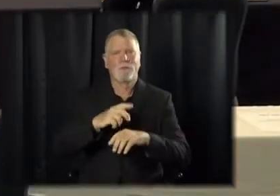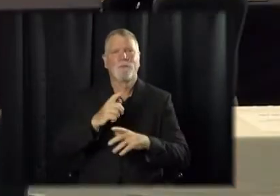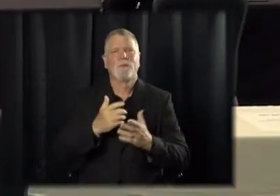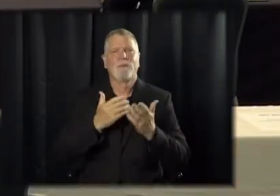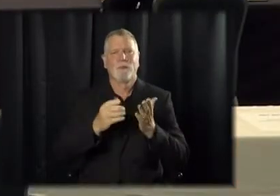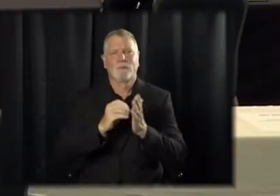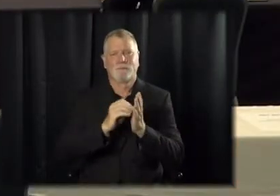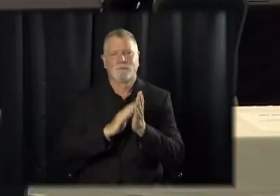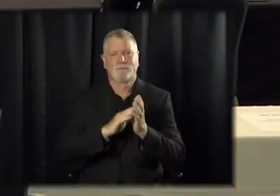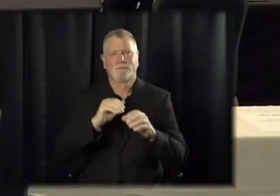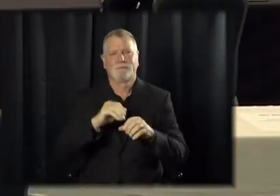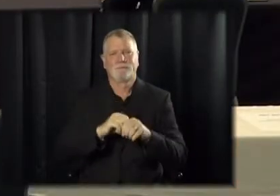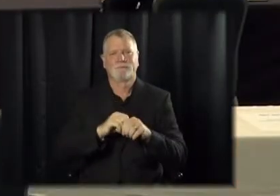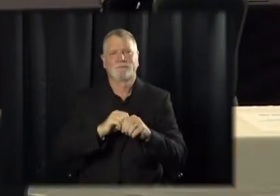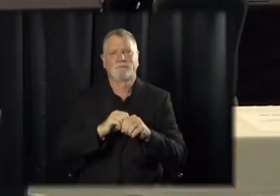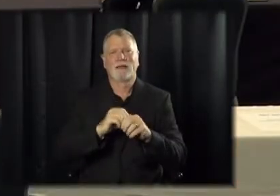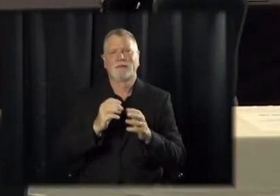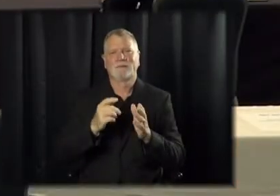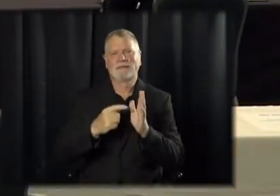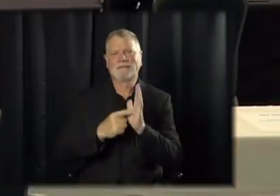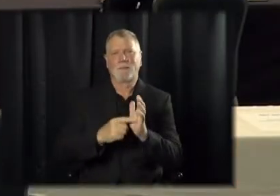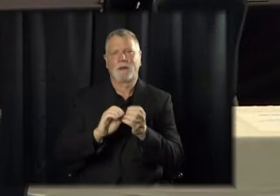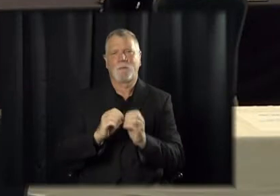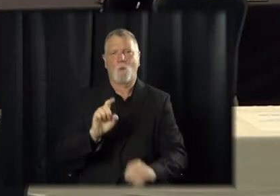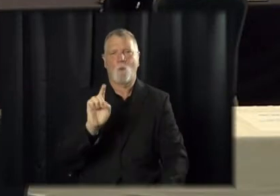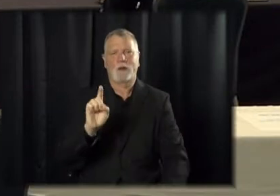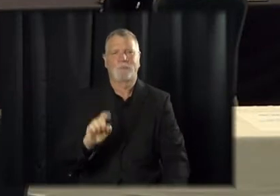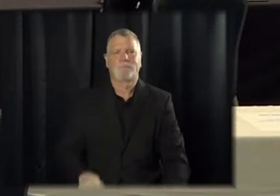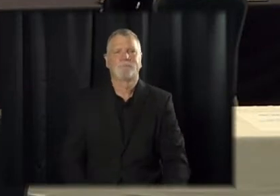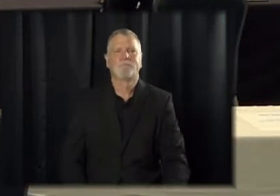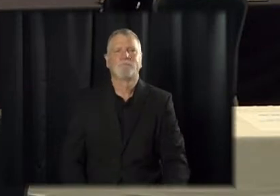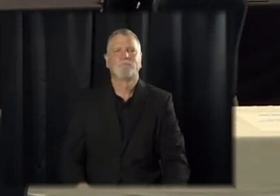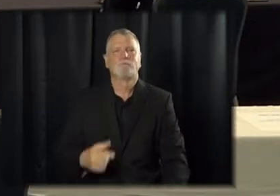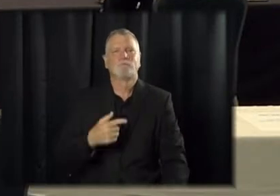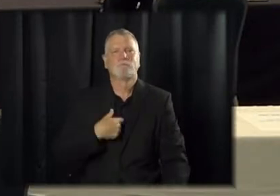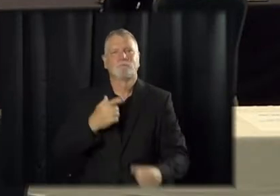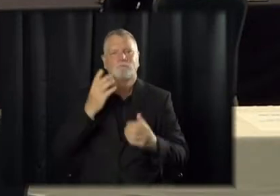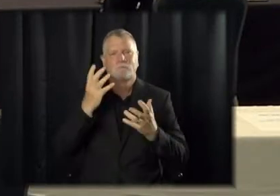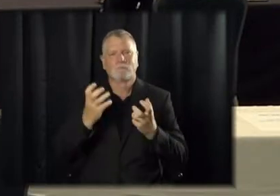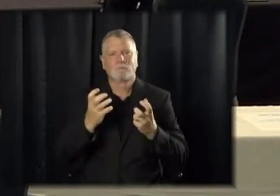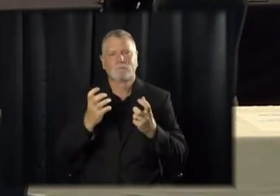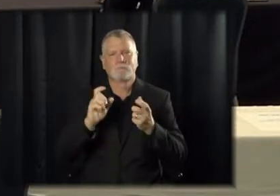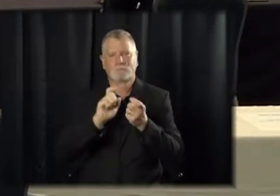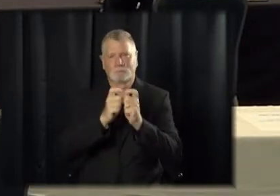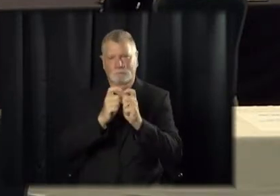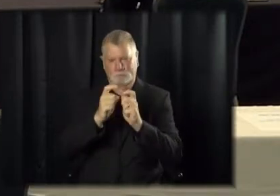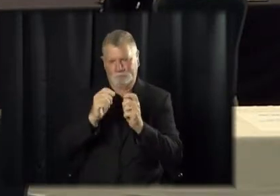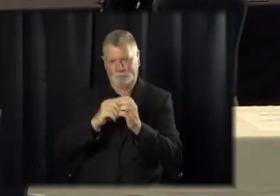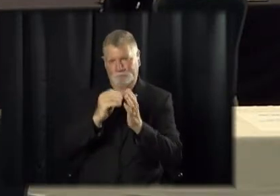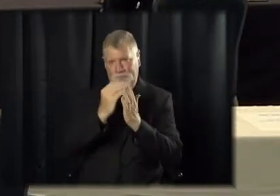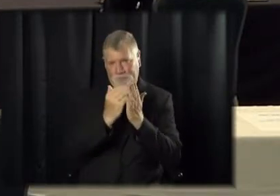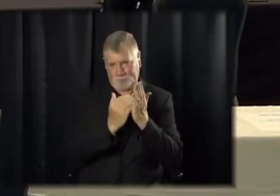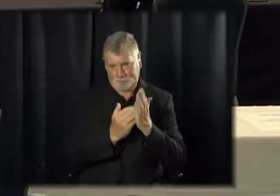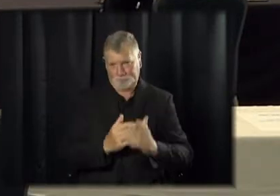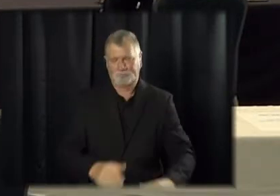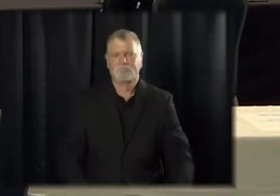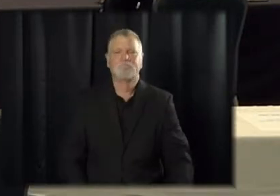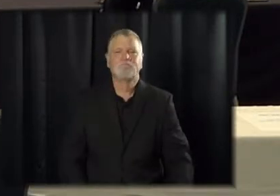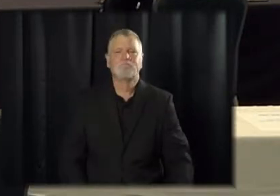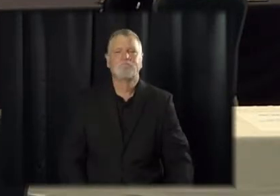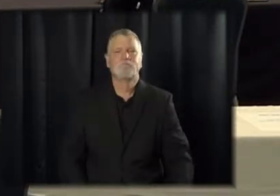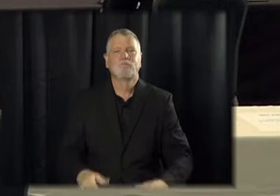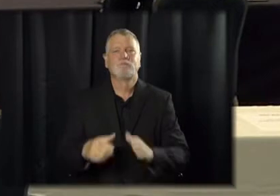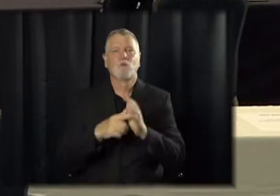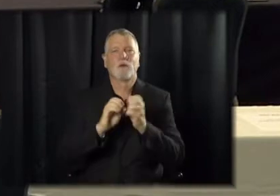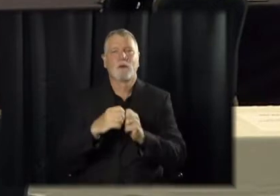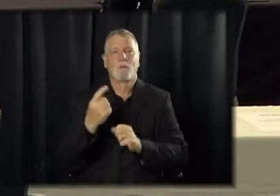attached hereto as Exhibit 1. I would like to highlight the following reapportionments. Request